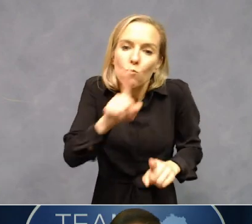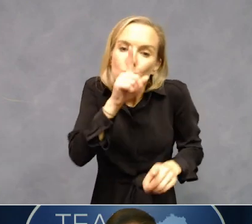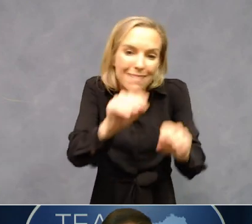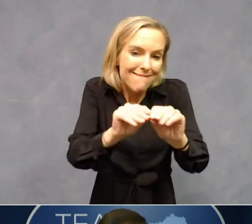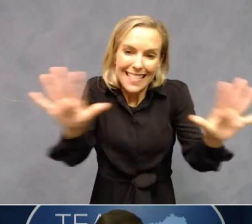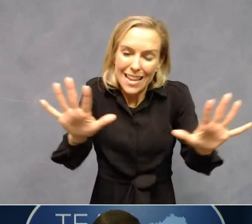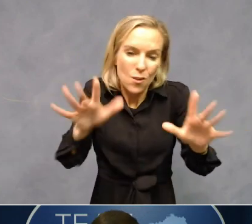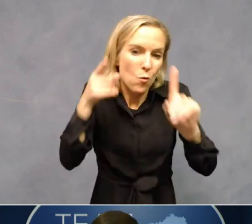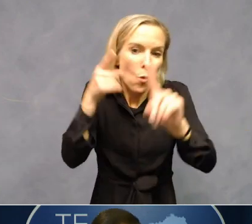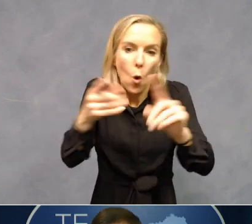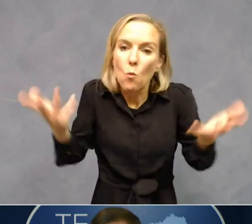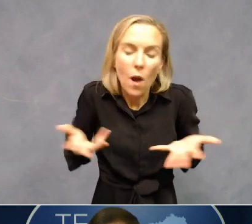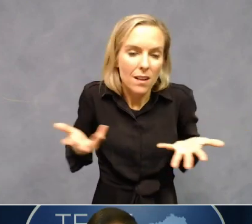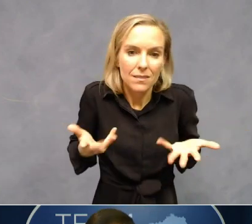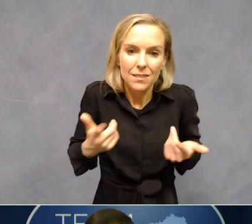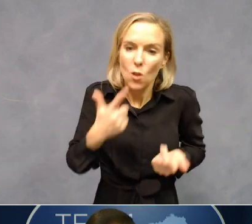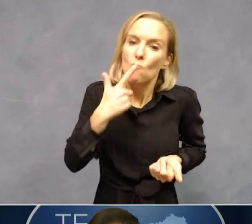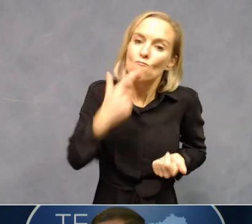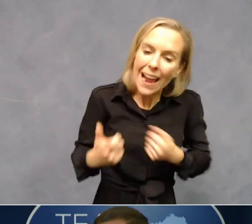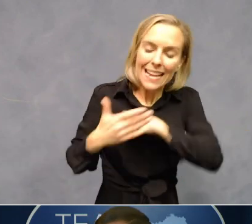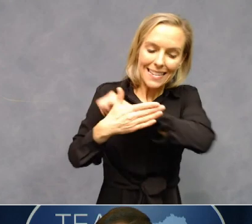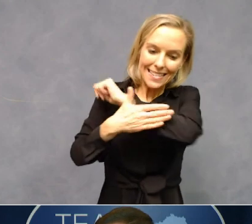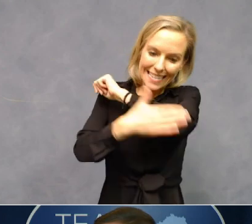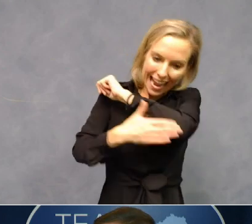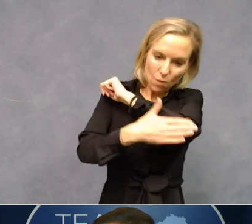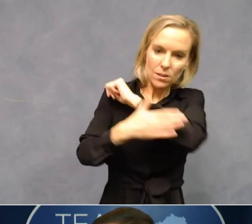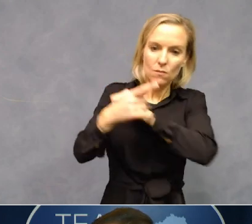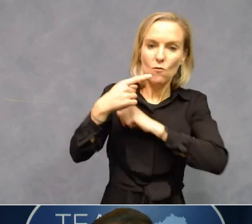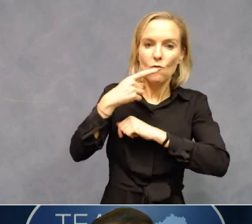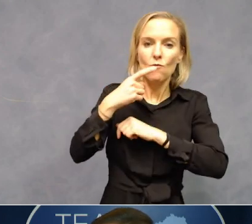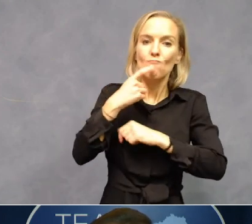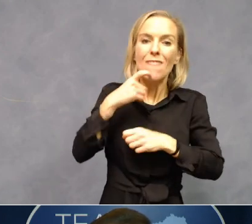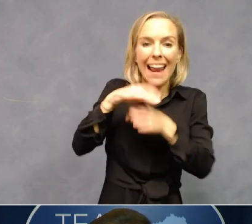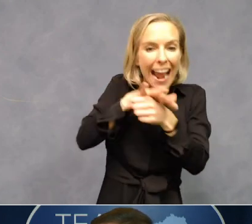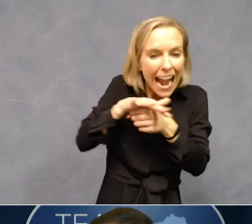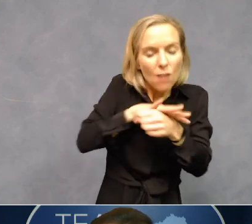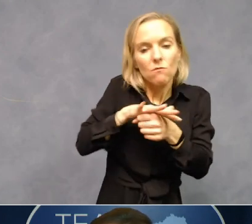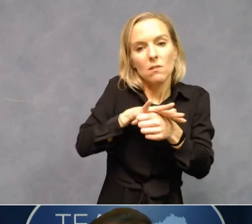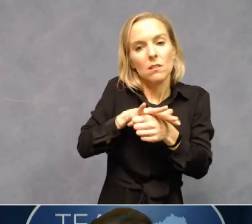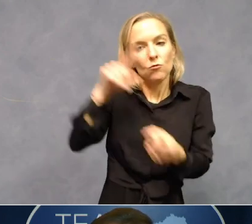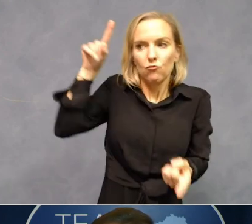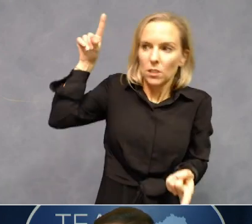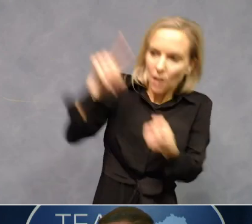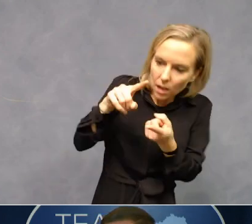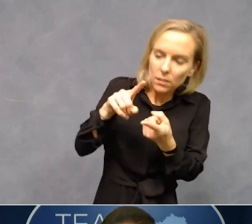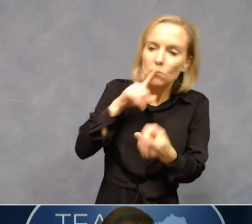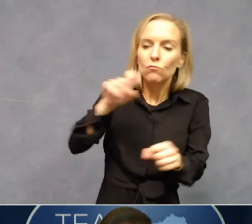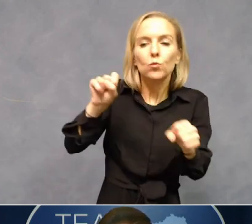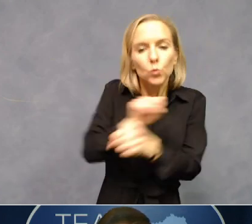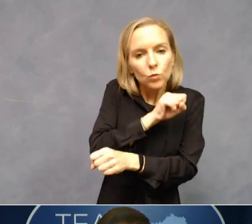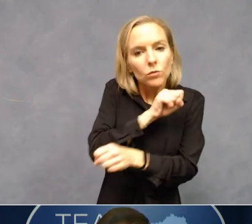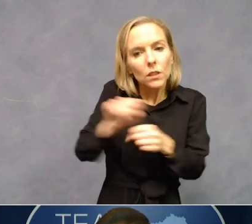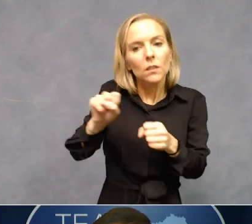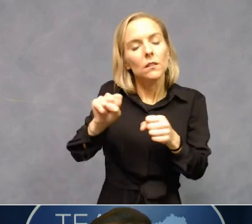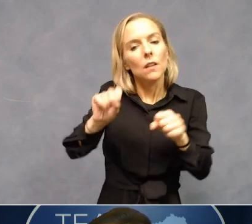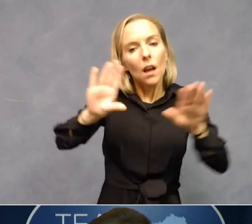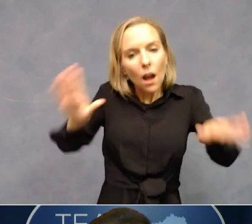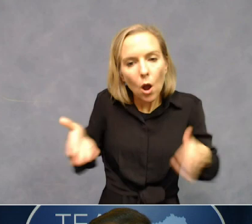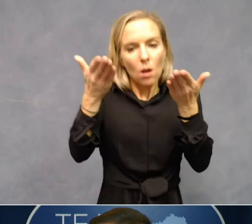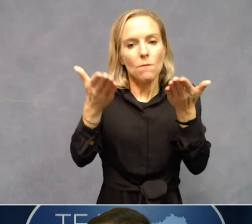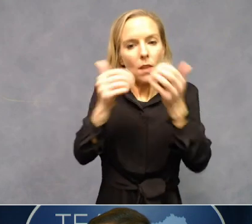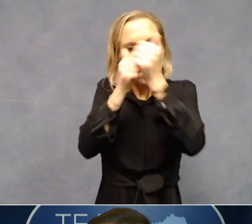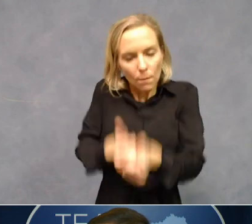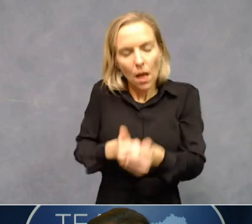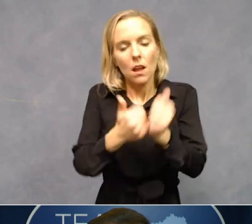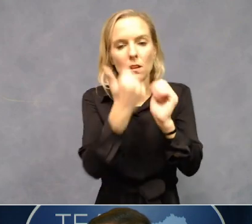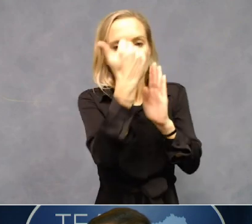of the red county reduction recommendations is to truly amp up compliance and do